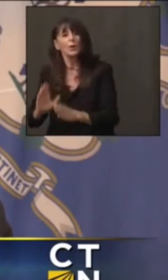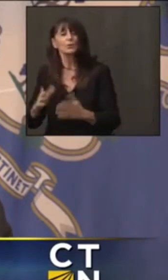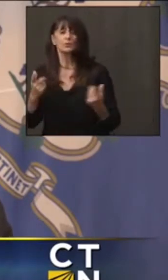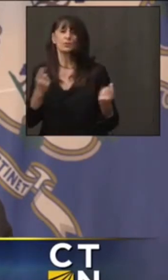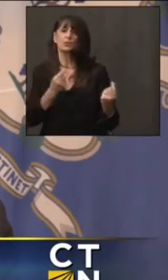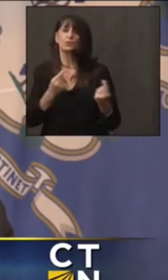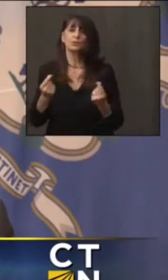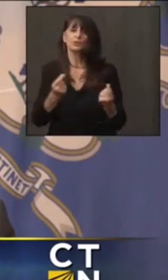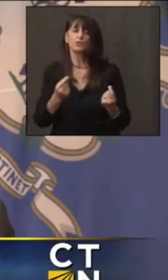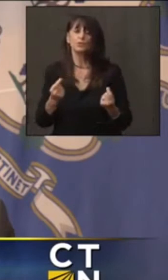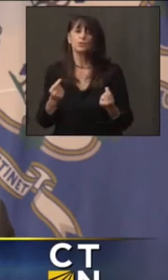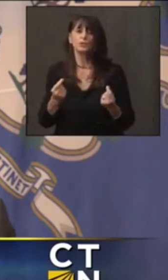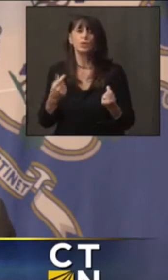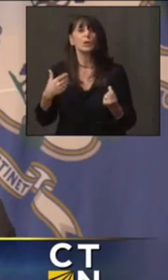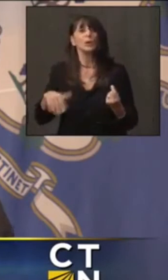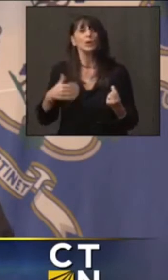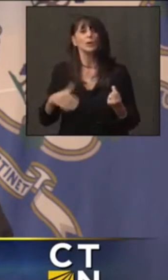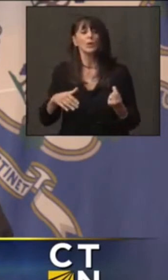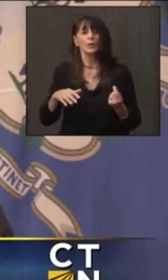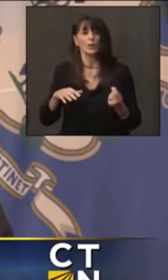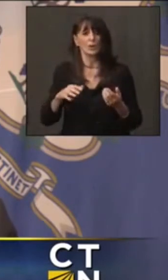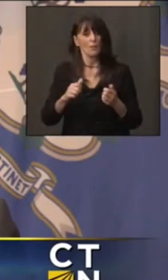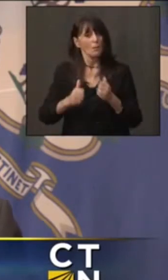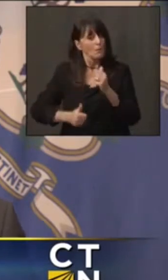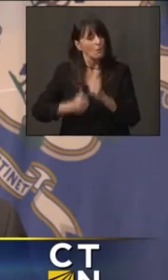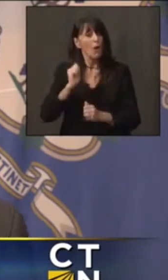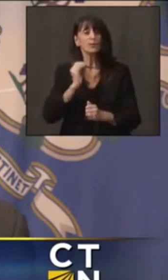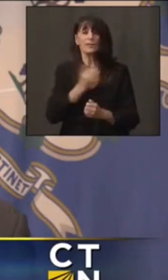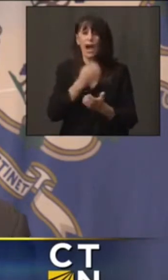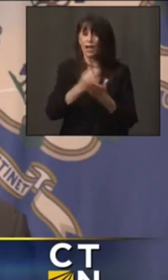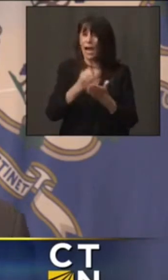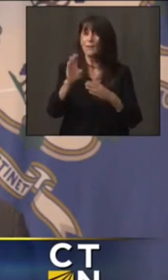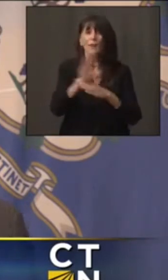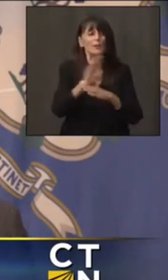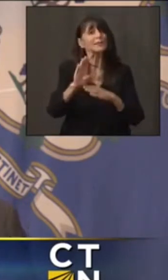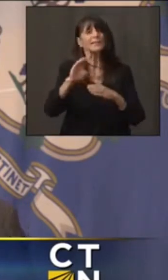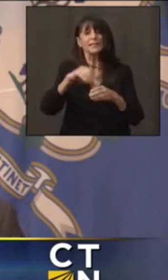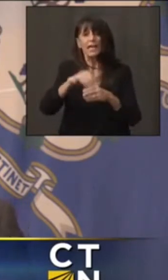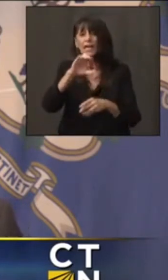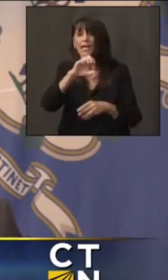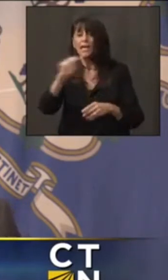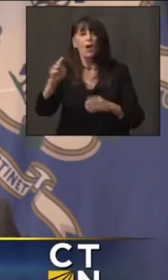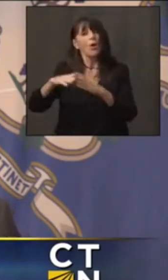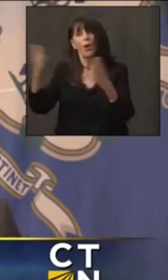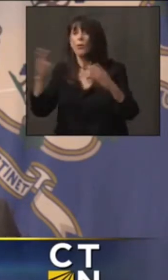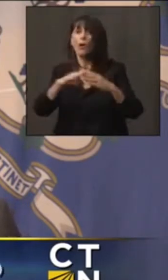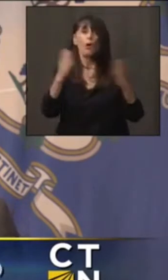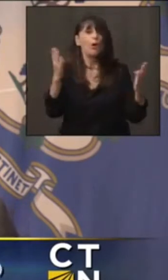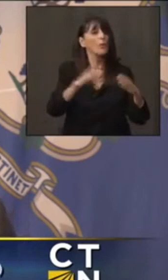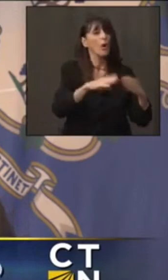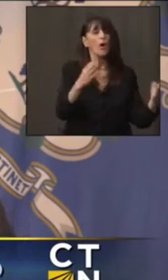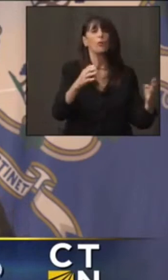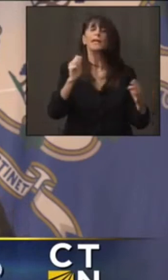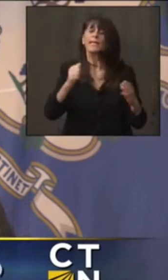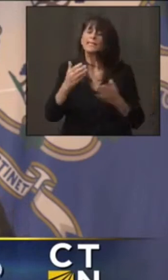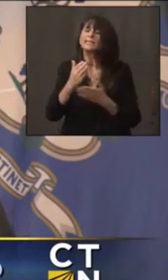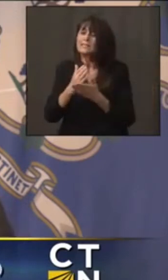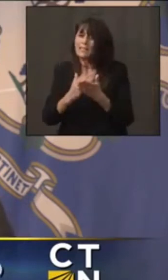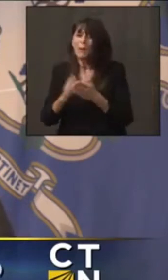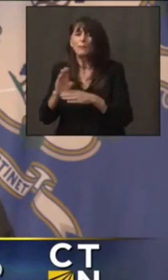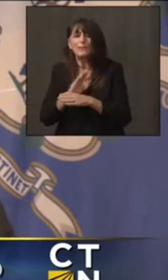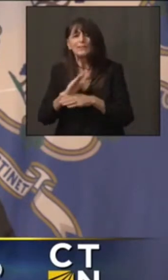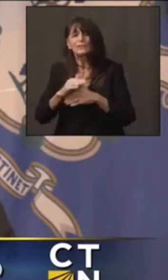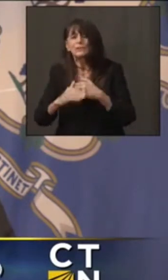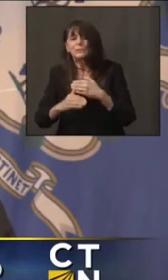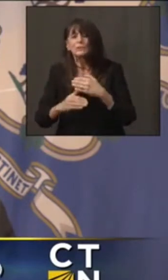we've got 99% of our economy is open, as you know, the service sector has been slower to be able to get back on their feet. There are a